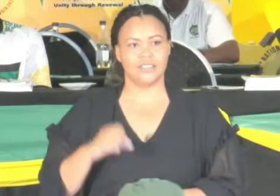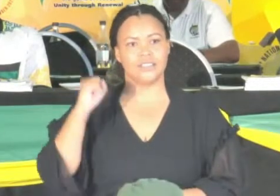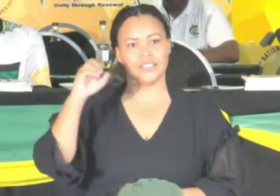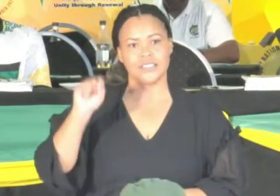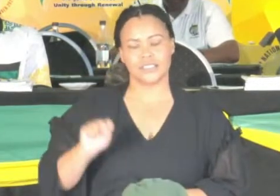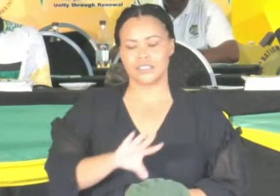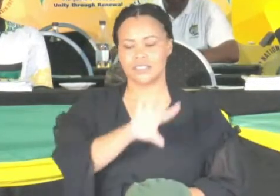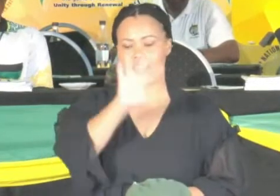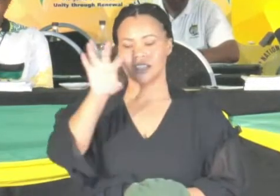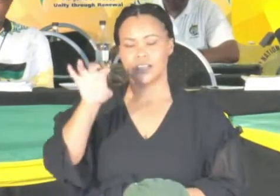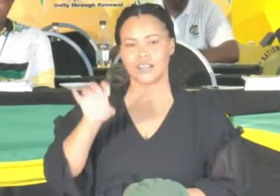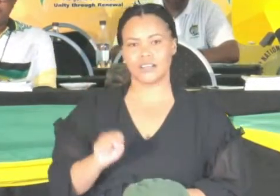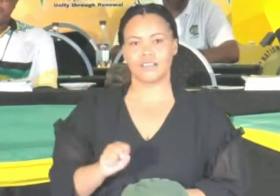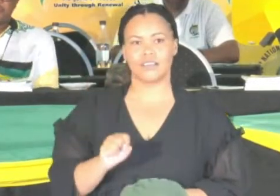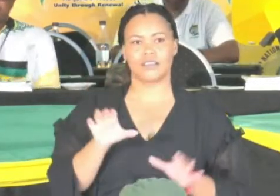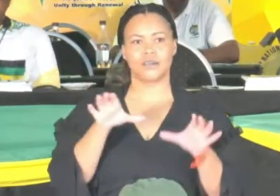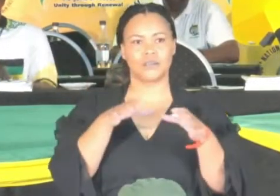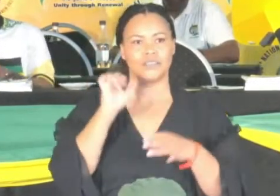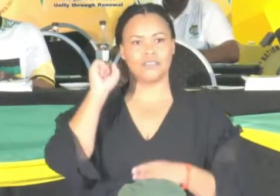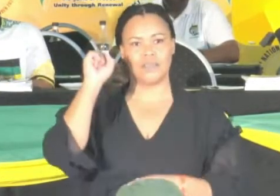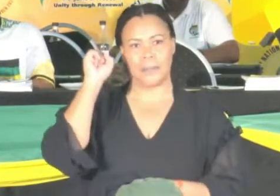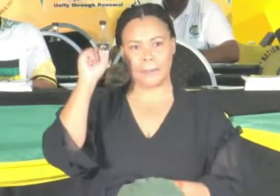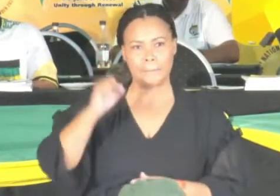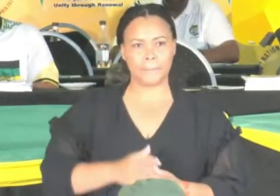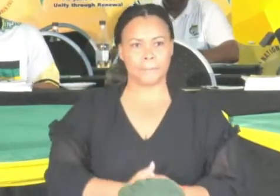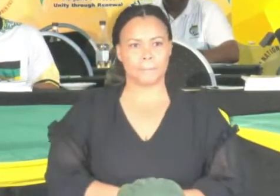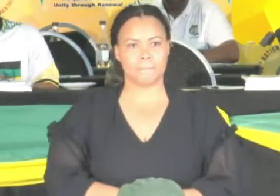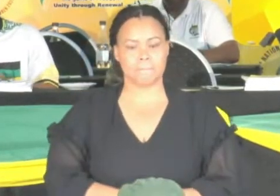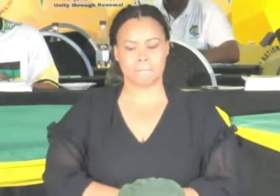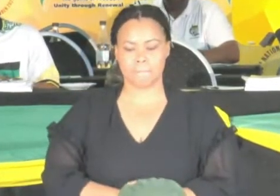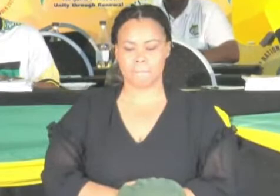Viva. Viva South African Communist Party, viva. Viva.